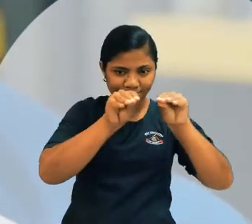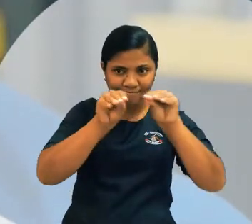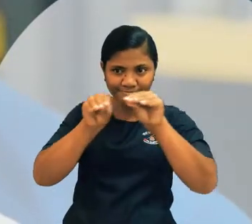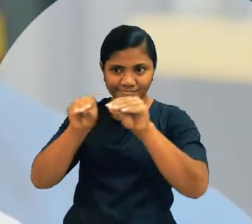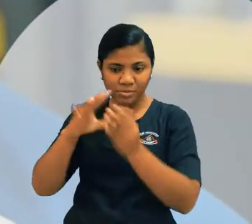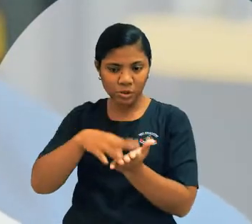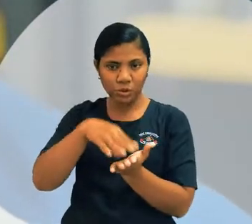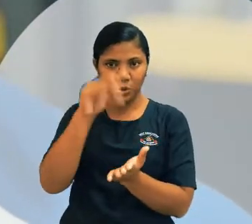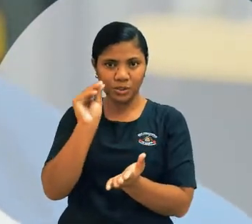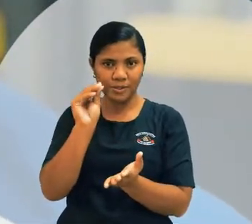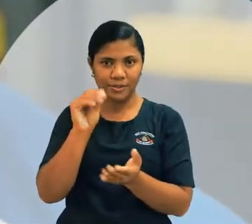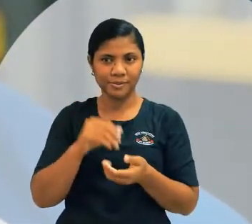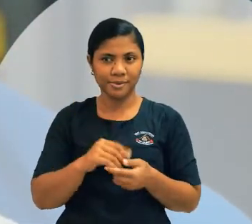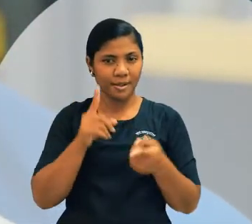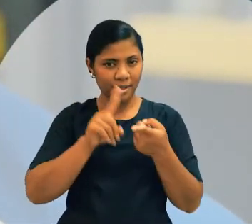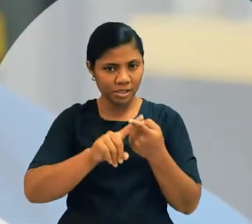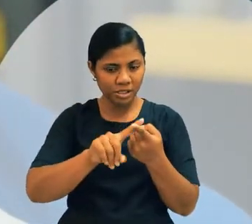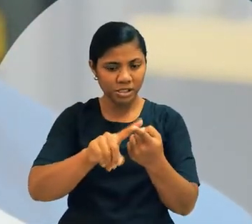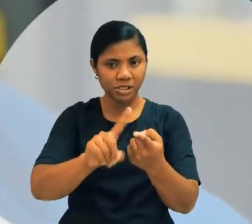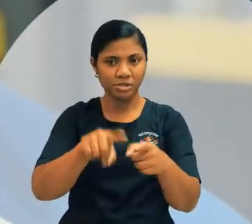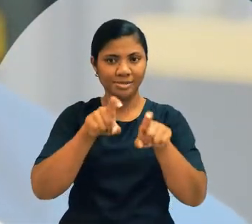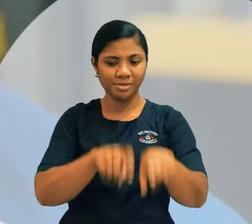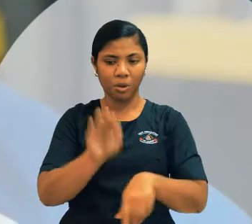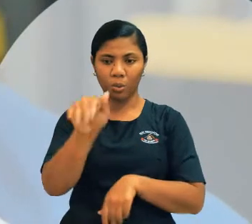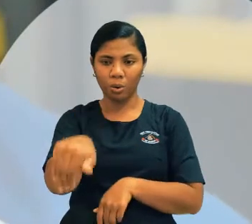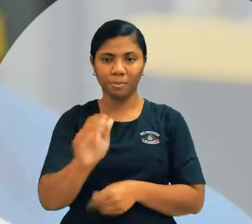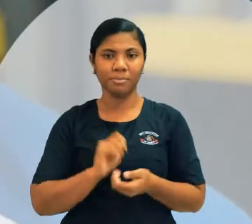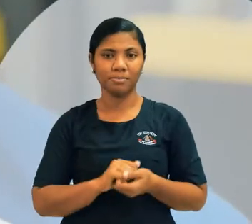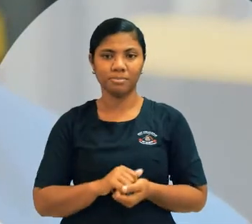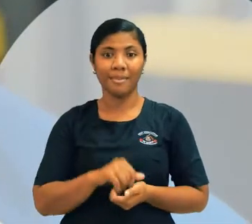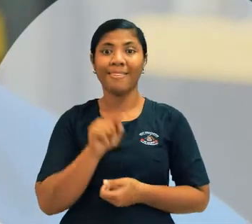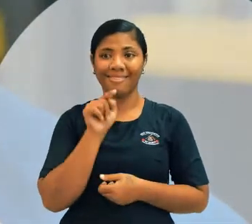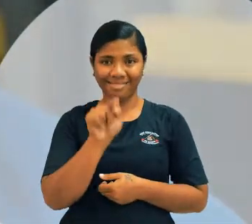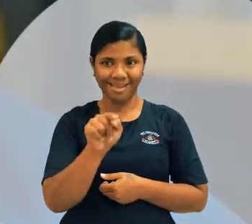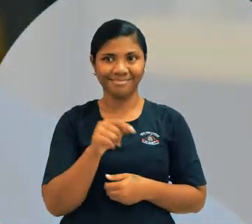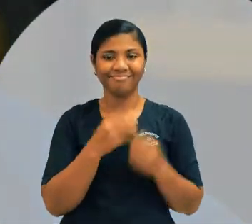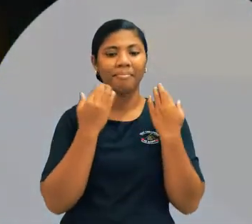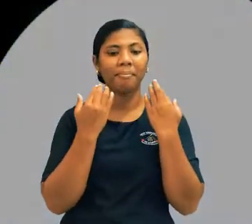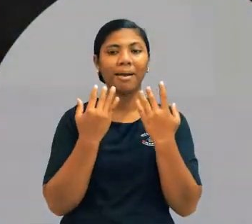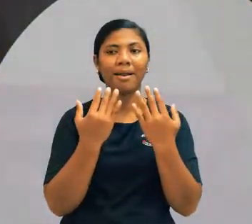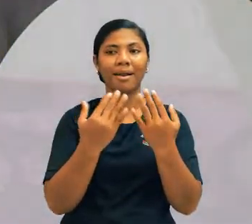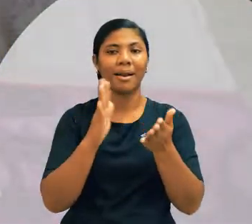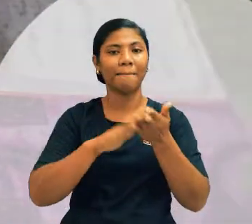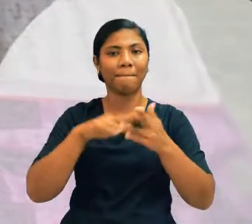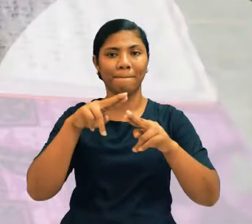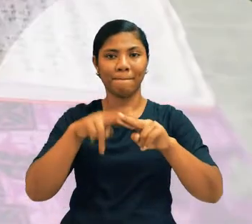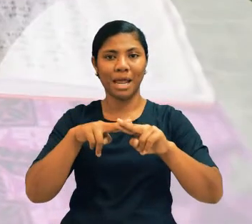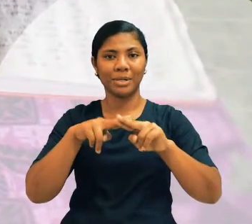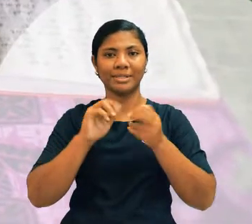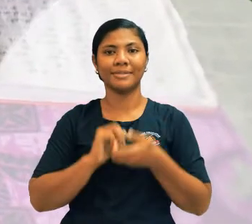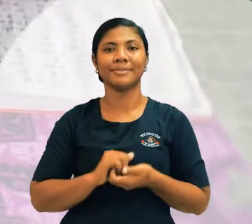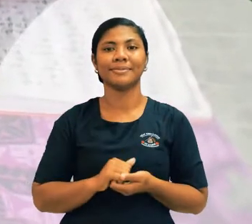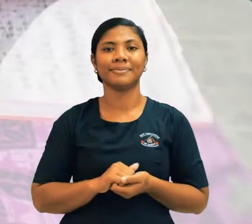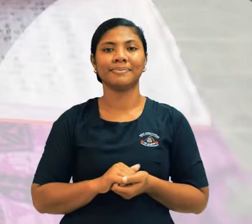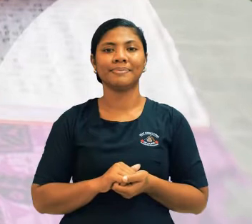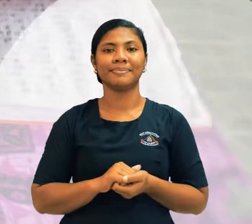reach the students and able to teach the students what they were staying at home. However, the disruption in education has been concerning for